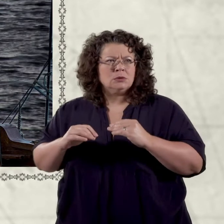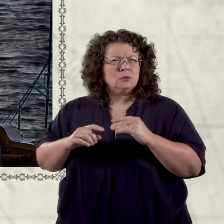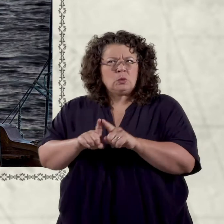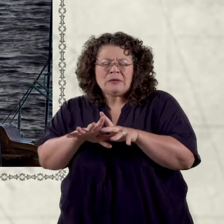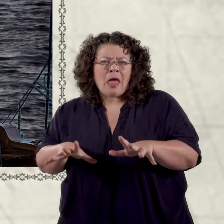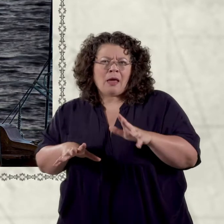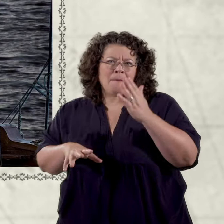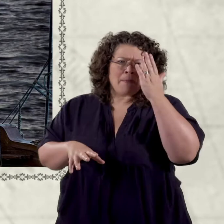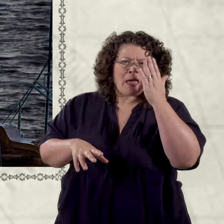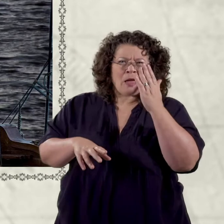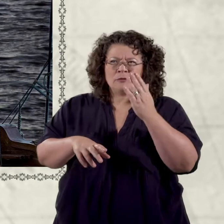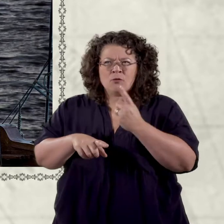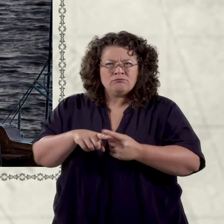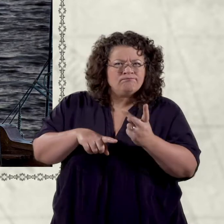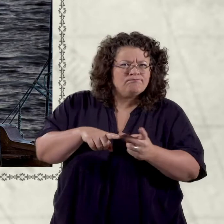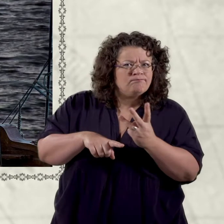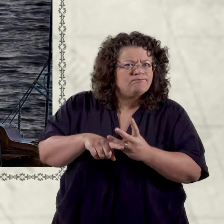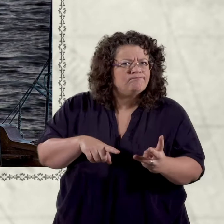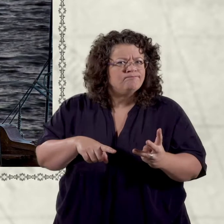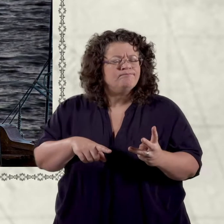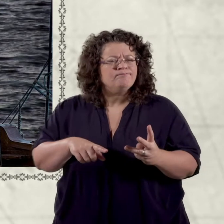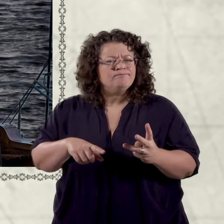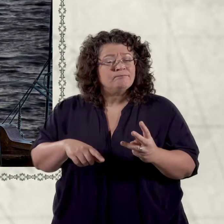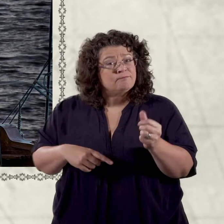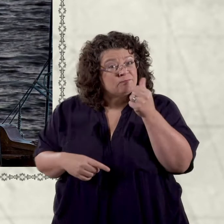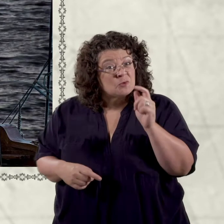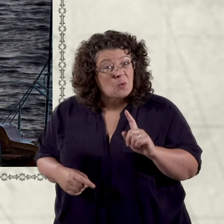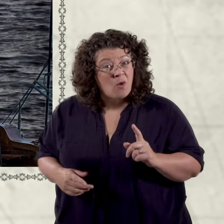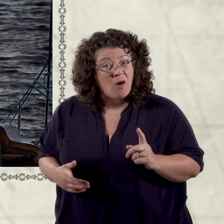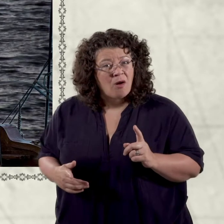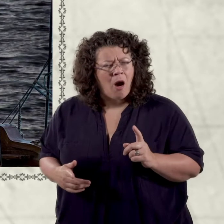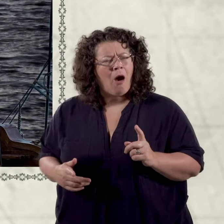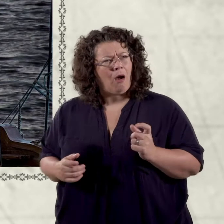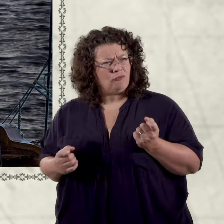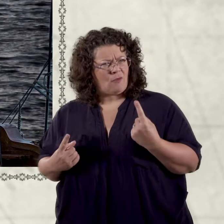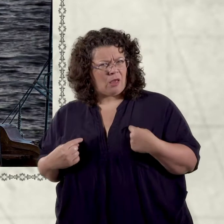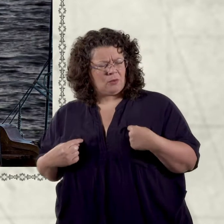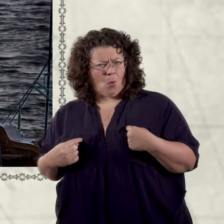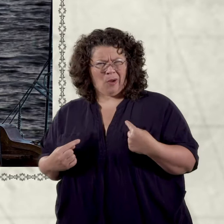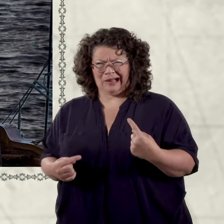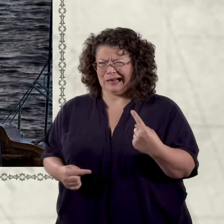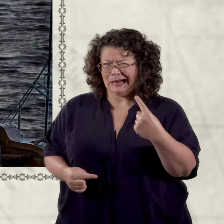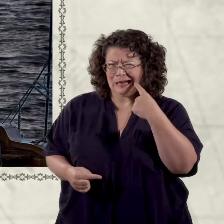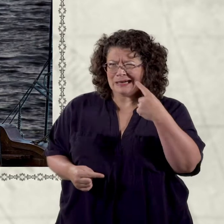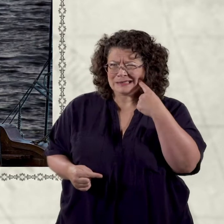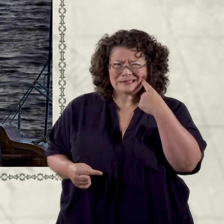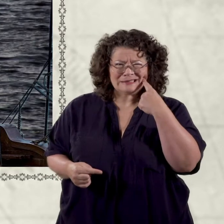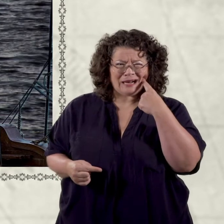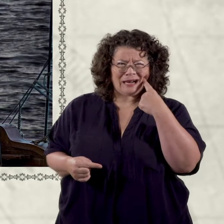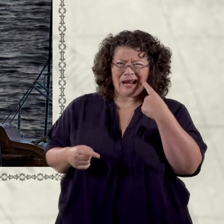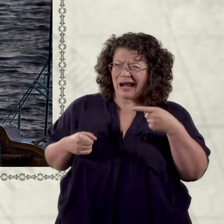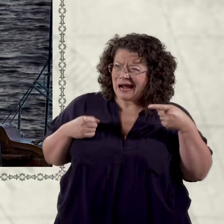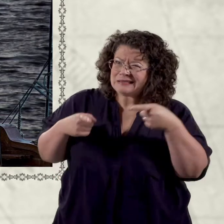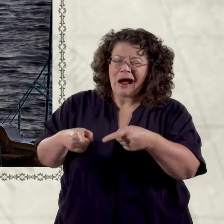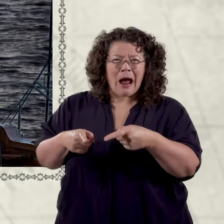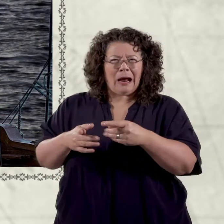the next few weeks. And you know what? I started to see how easy it was to attack